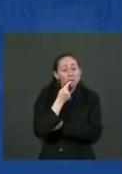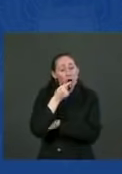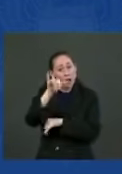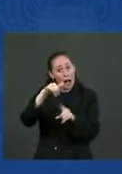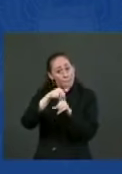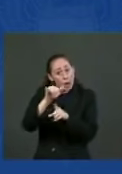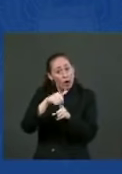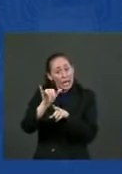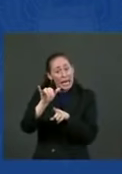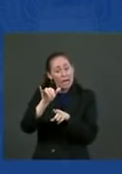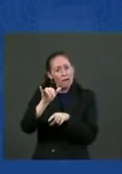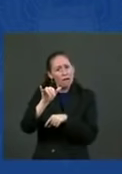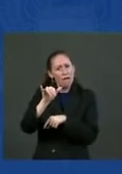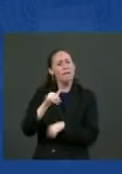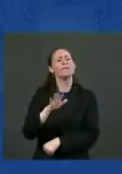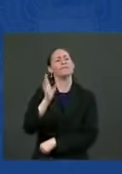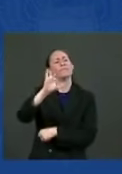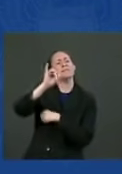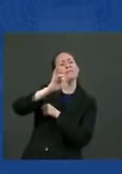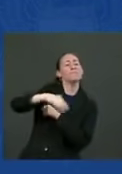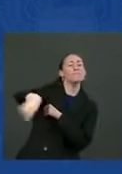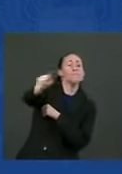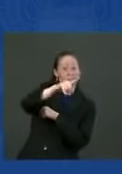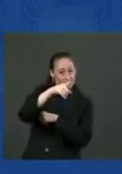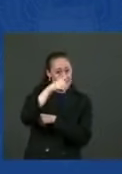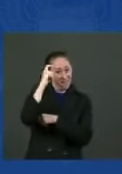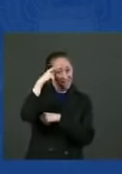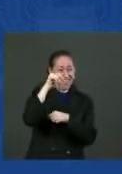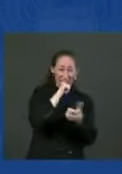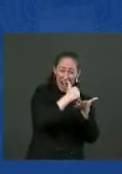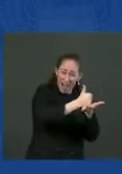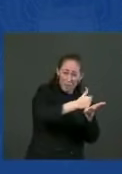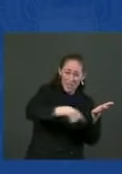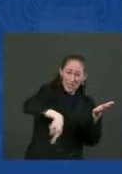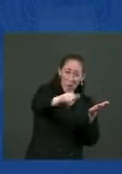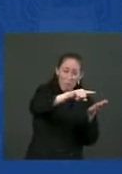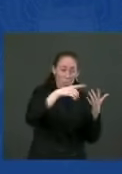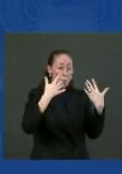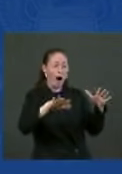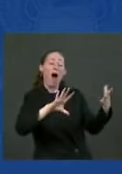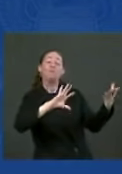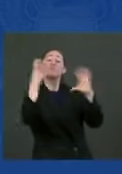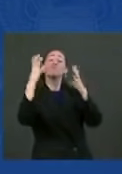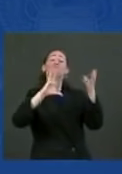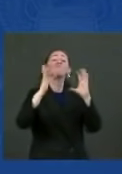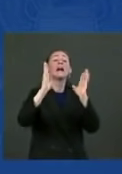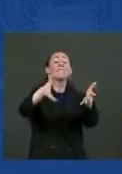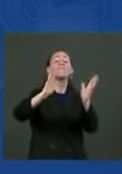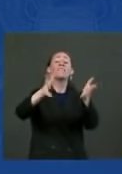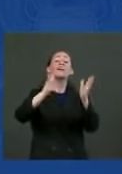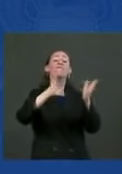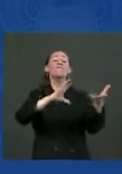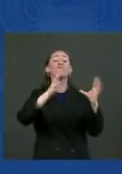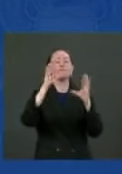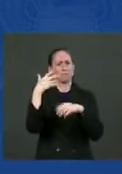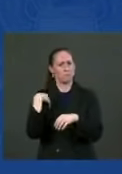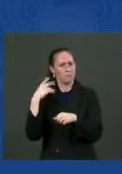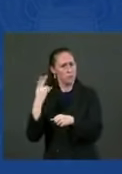If they'll not help, if these governors won't help us beat the pandemic, I'll use my power as president to get them out of the